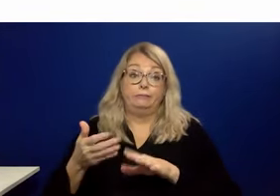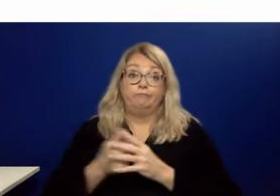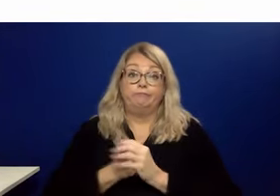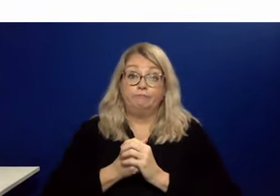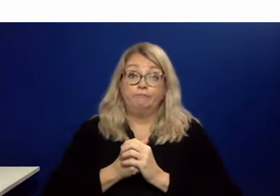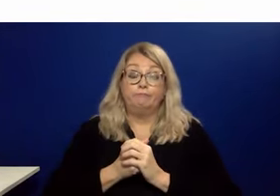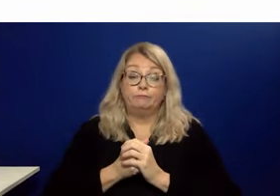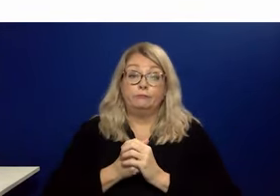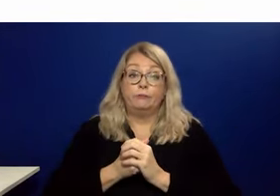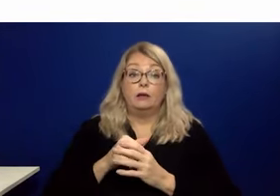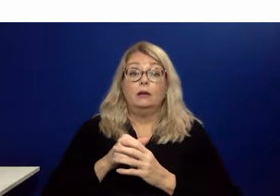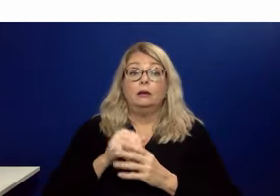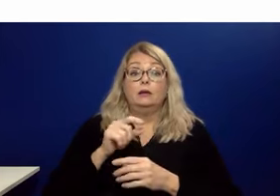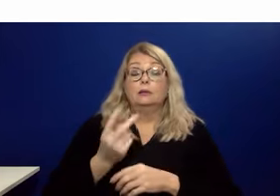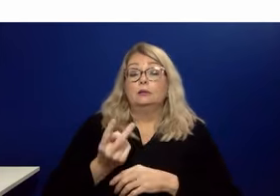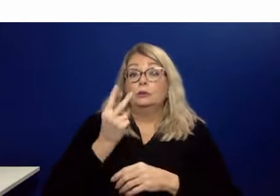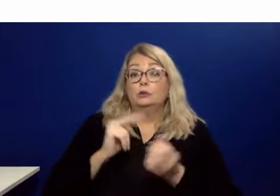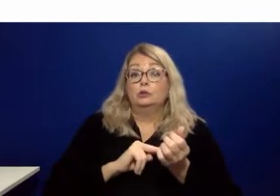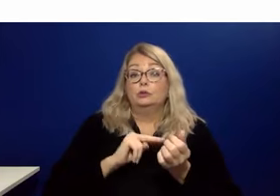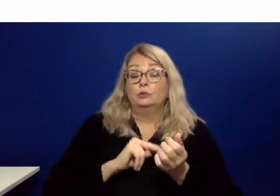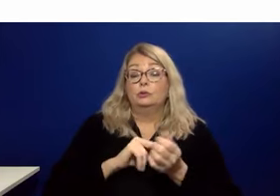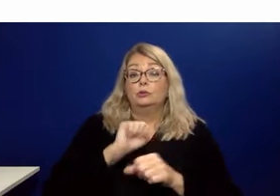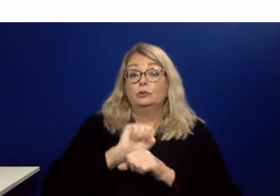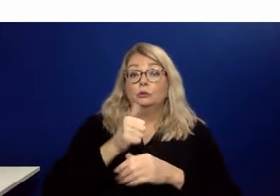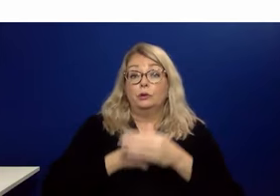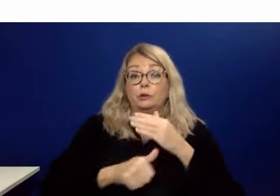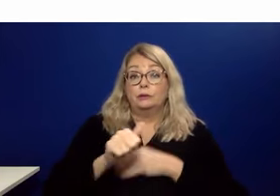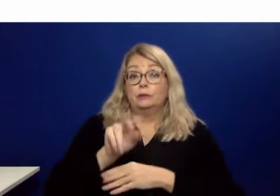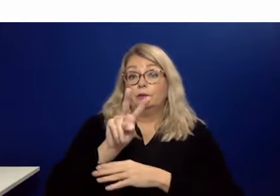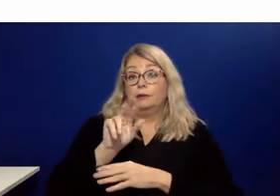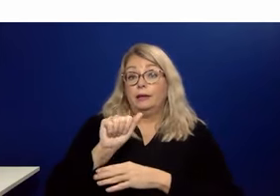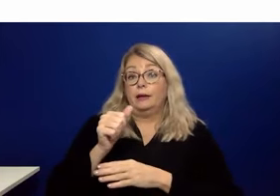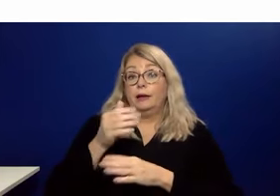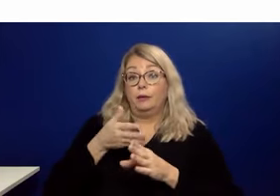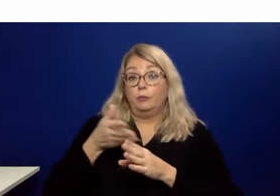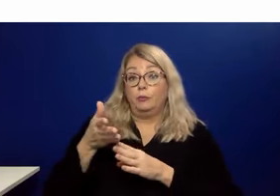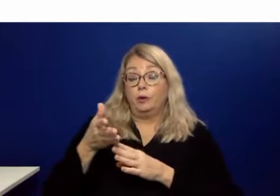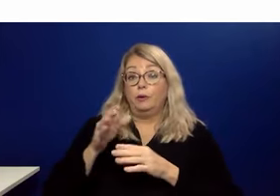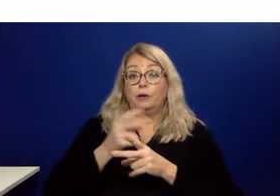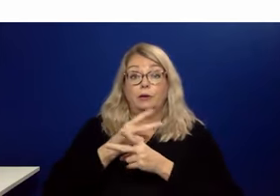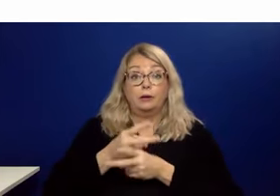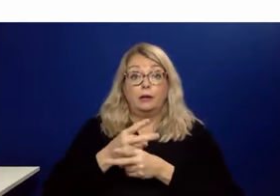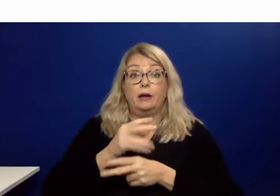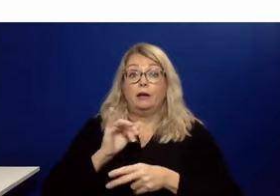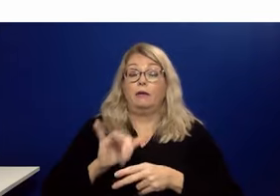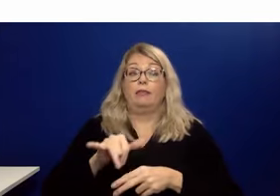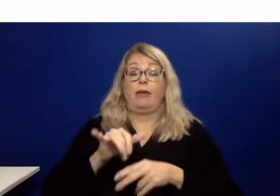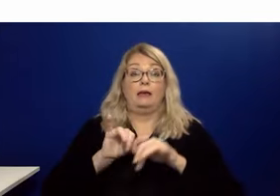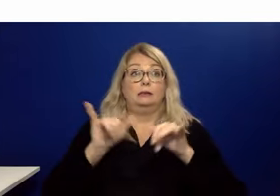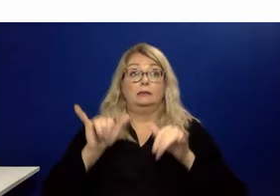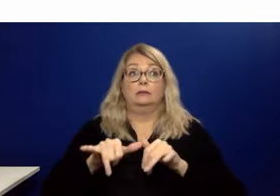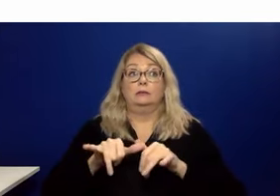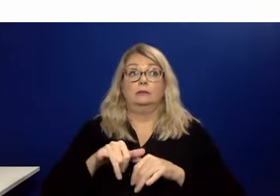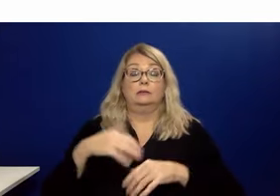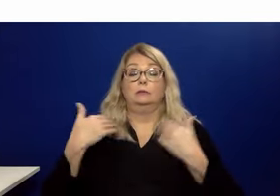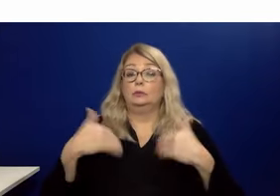So these, I had two nurses that worked under the VA primary care, and that is an incredible system to be able to